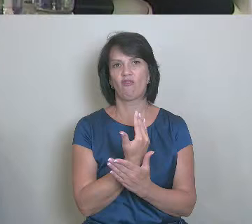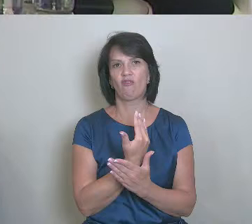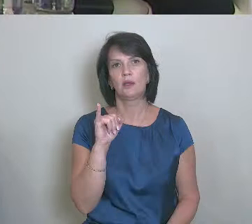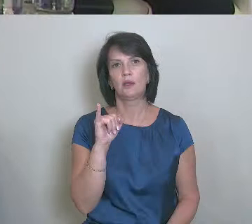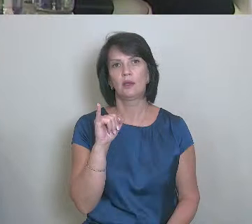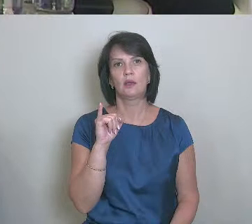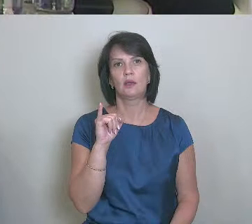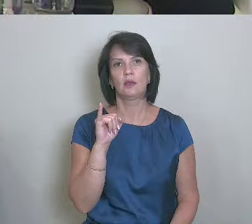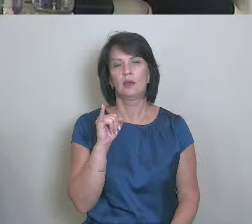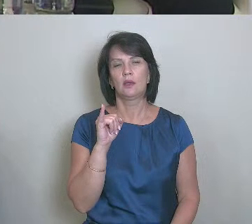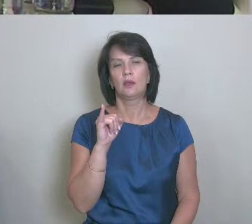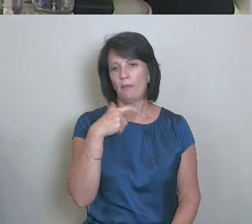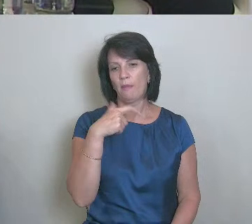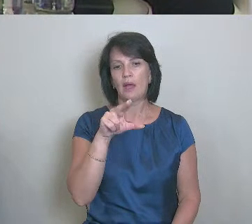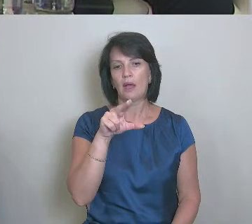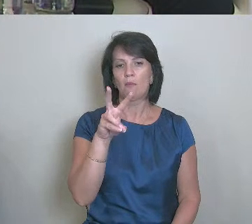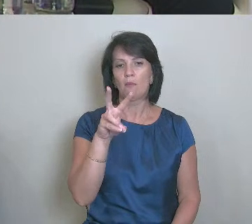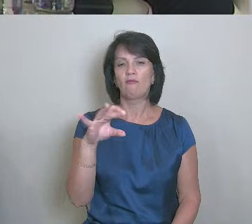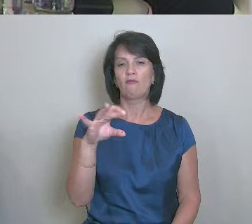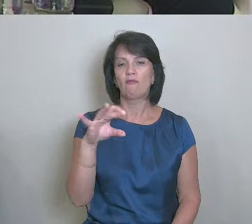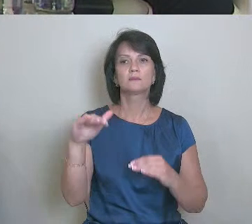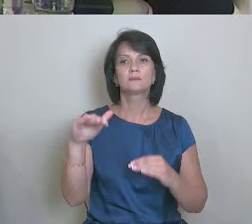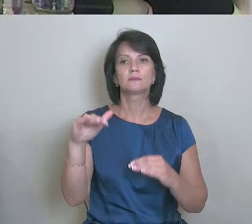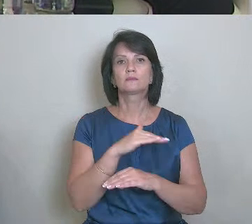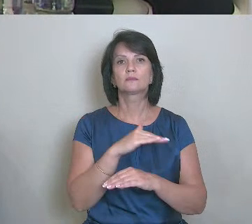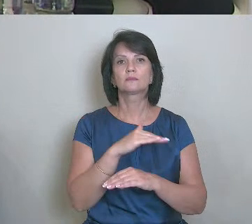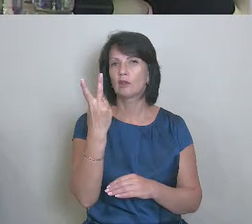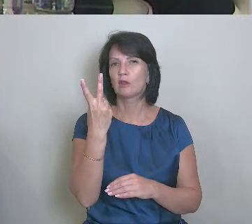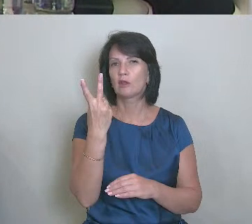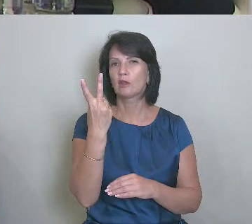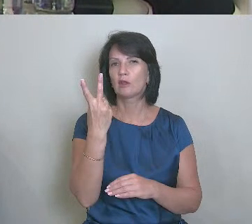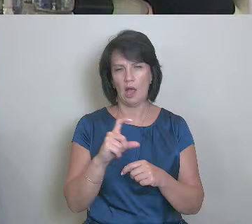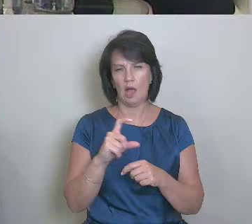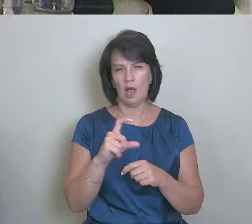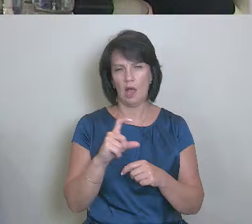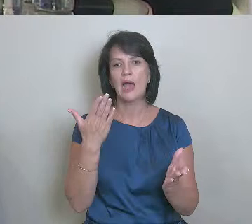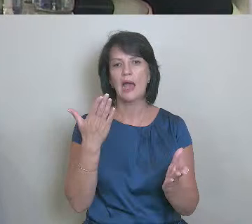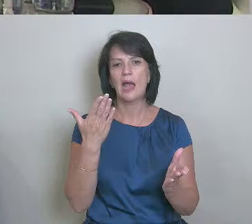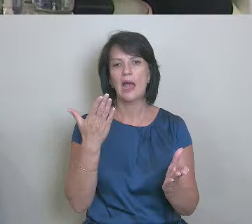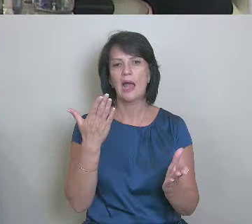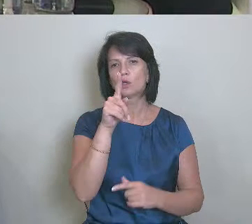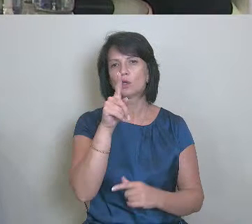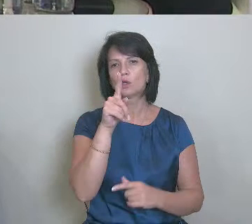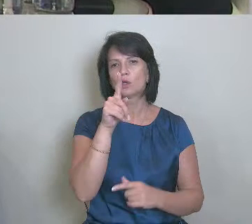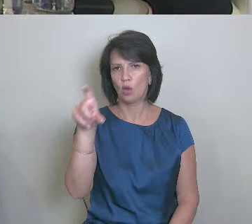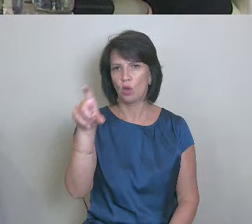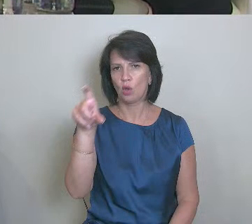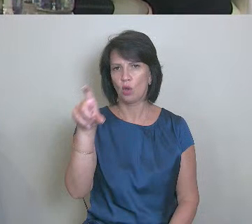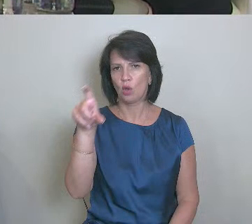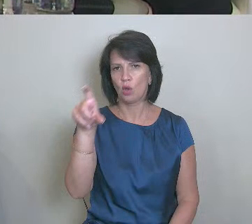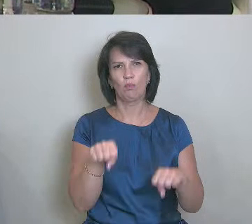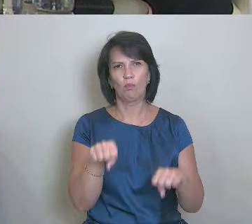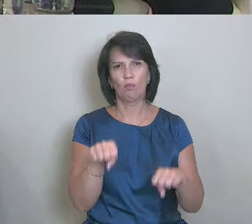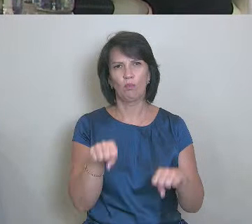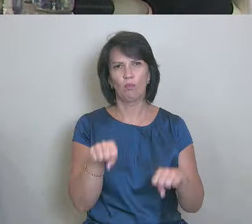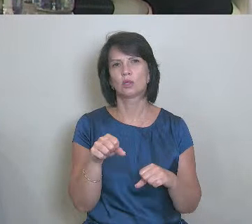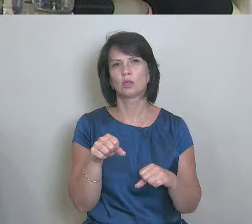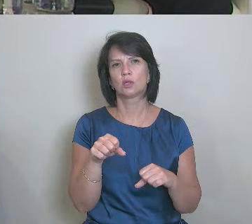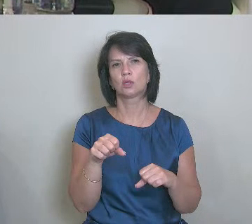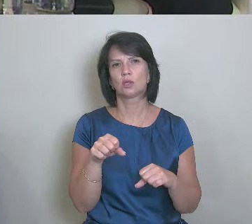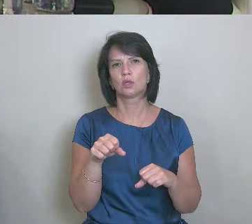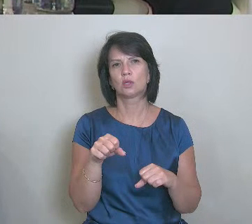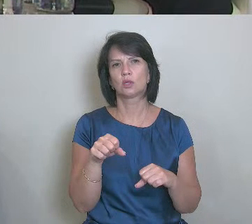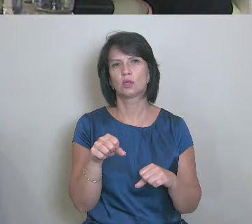new now. And Mr. Pablo, please tell us in a nutshell. I'm talking to a lot of people